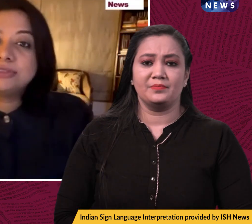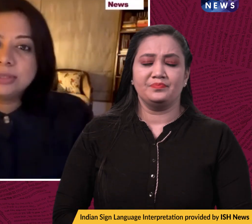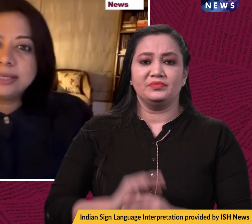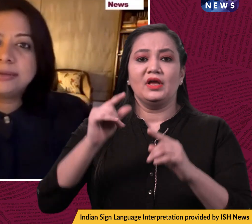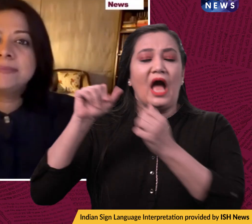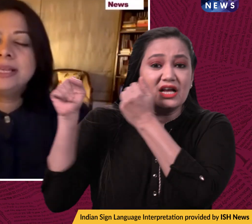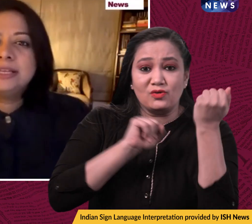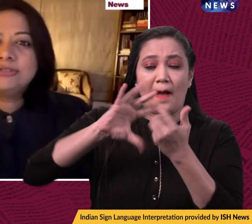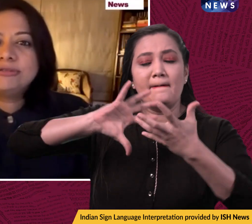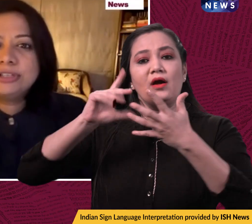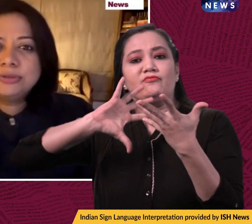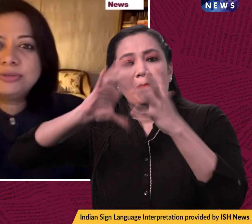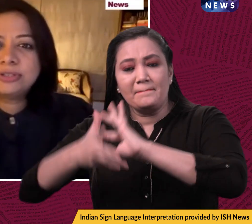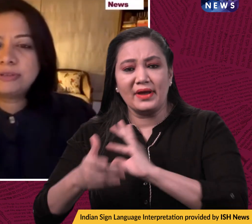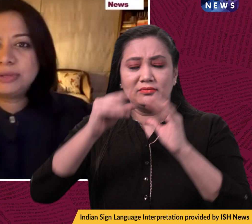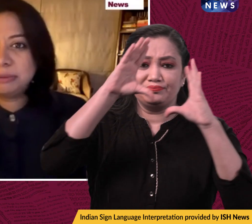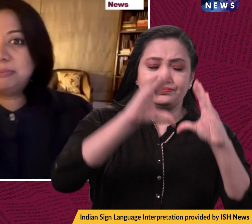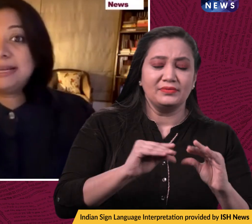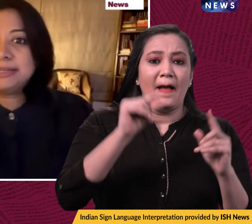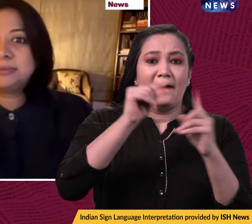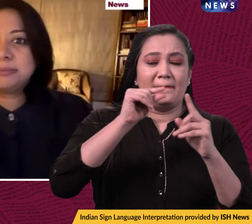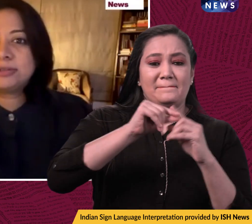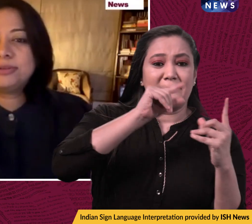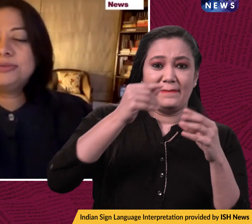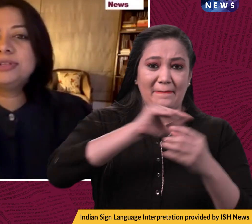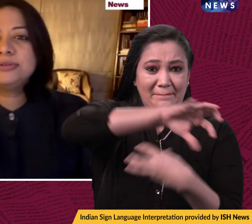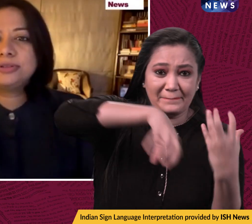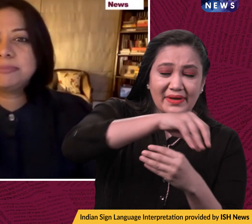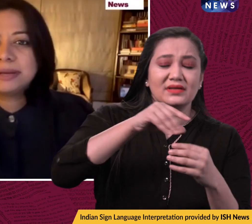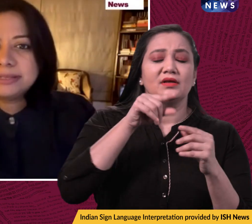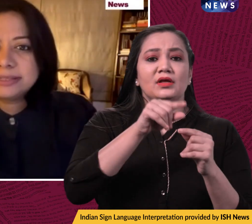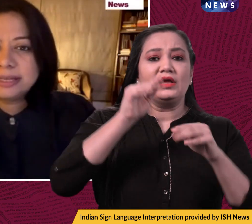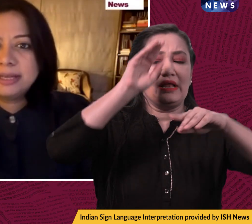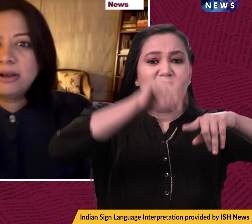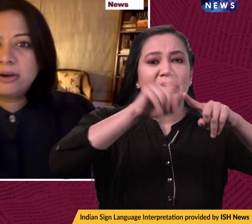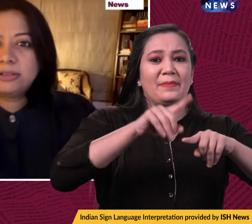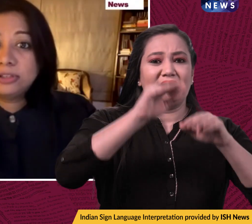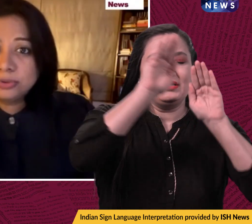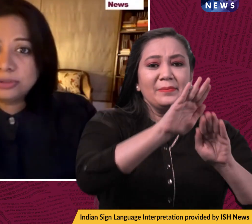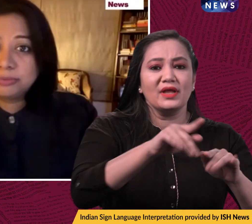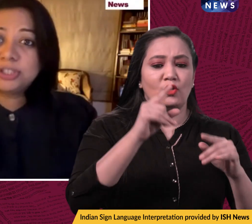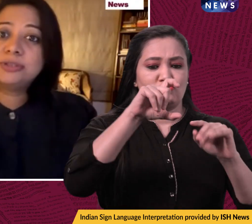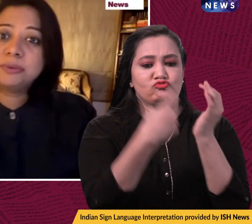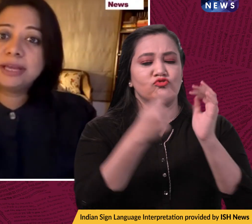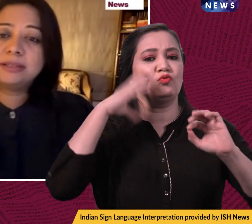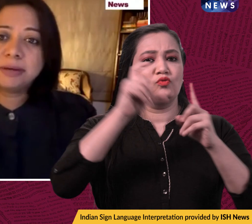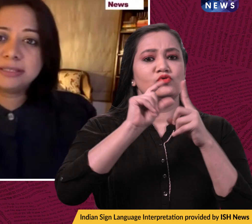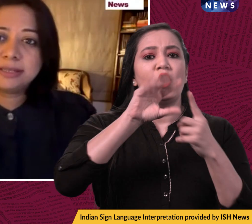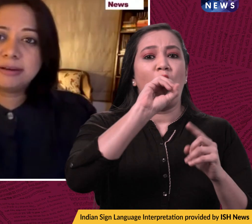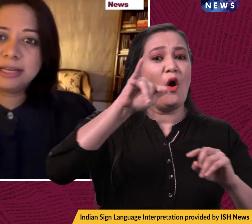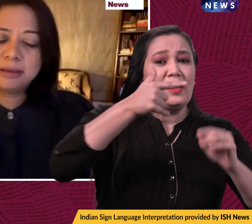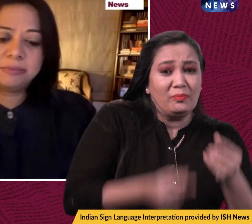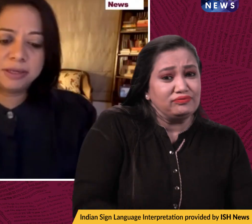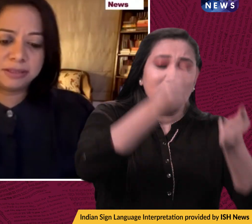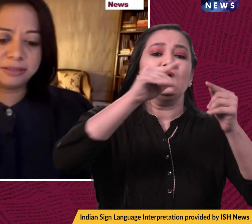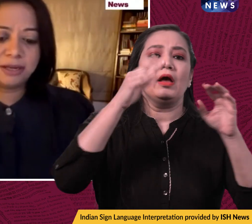derivative of sugarcane, is to reduce, if you blend it with petrol, you reduce your dependency on crude, which is where the prices